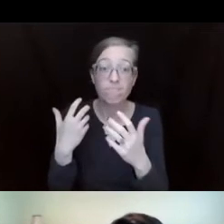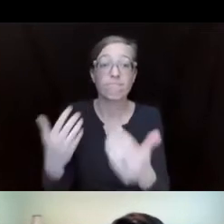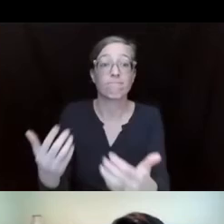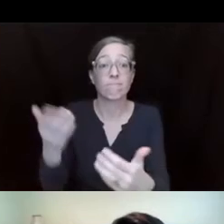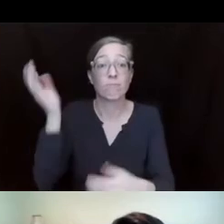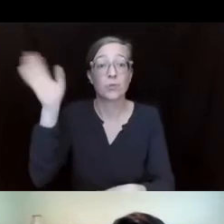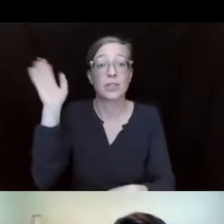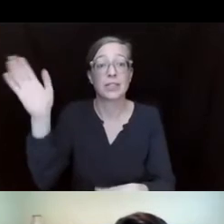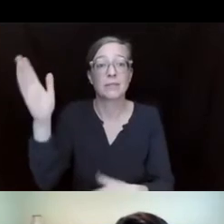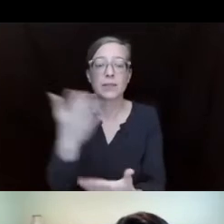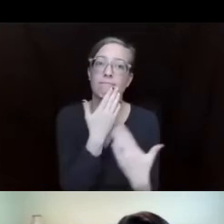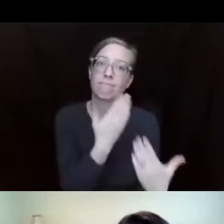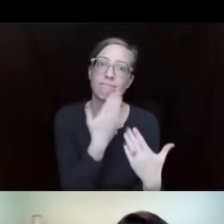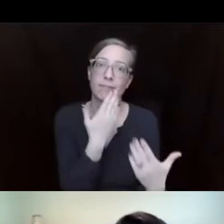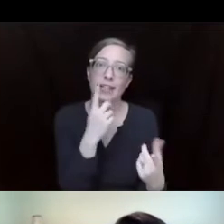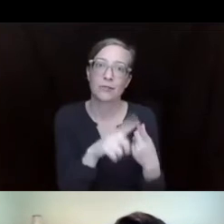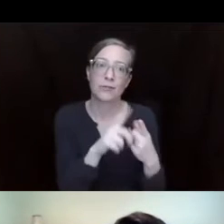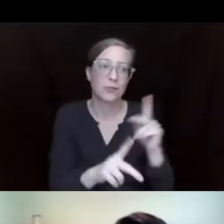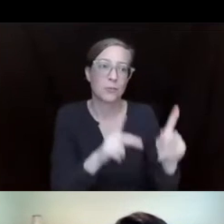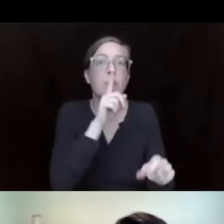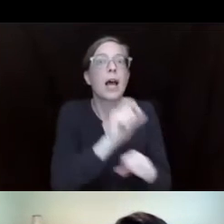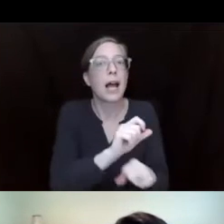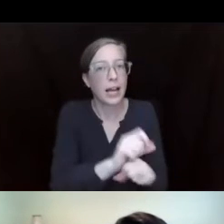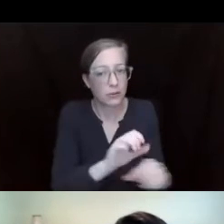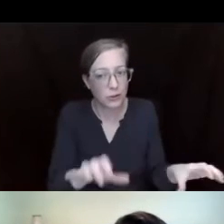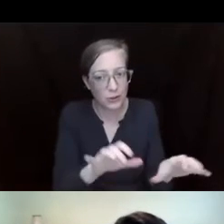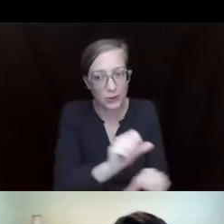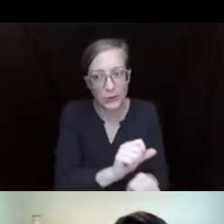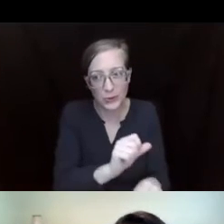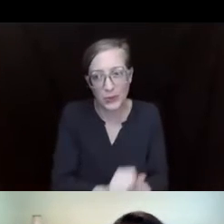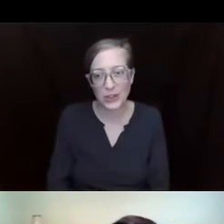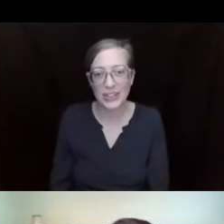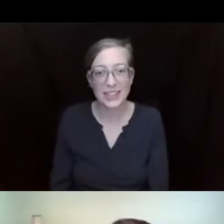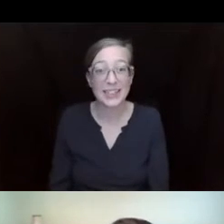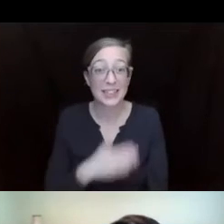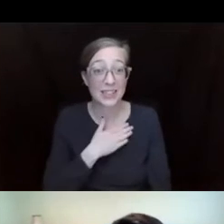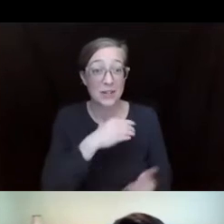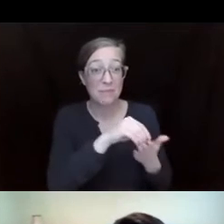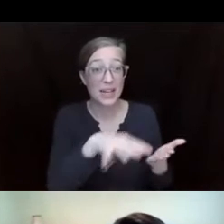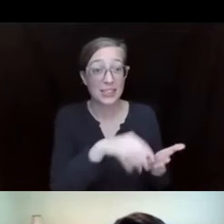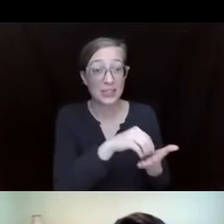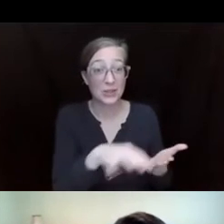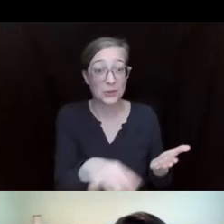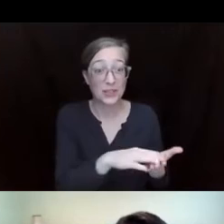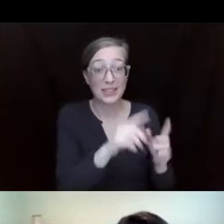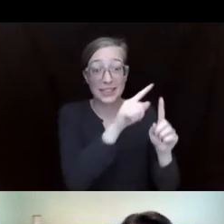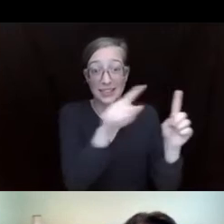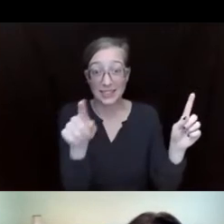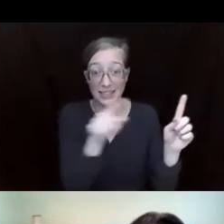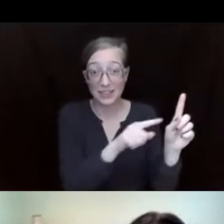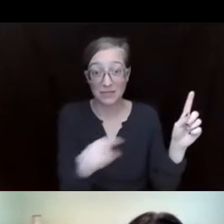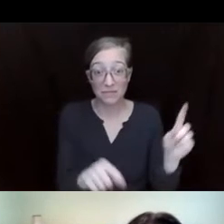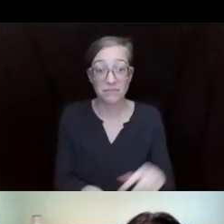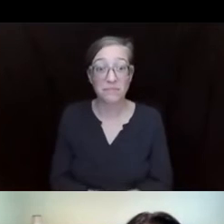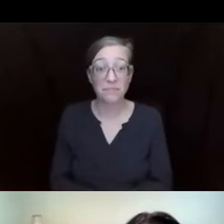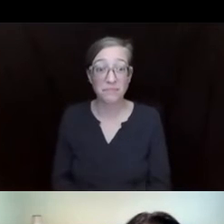the people that actually do the work. You have here in front all my students. Majority of them are at RIT, are